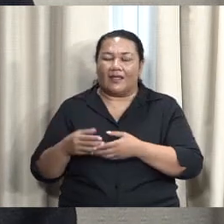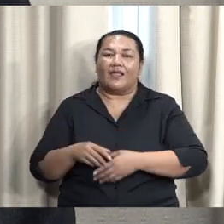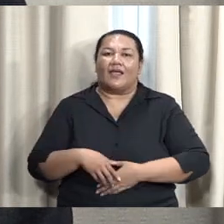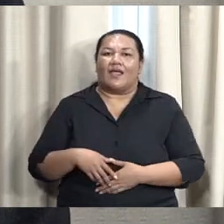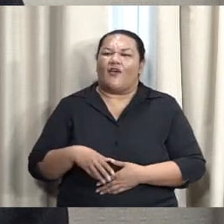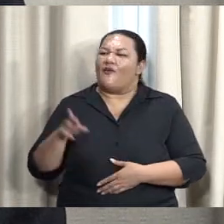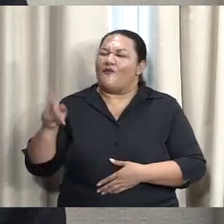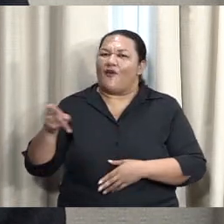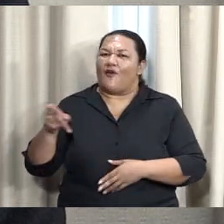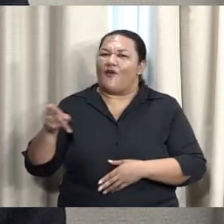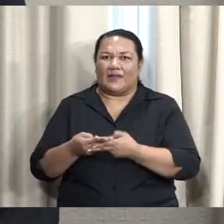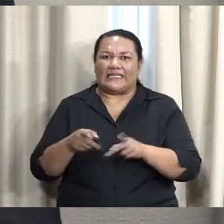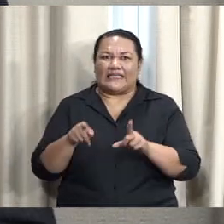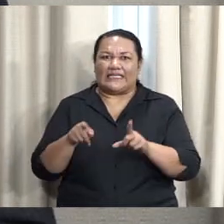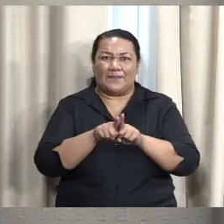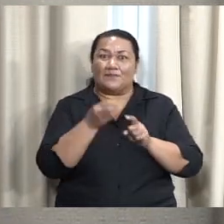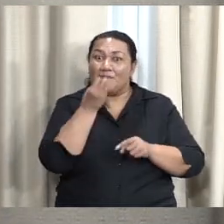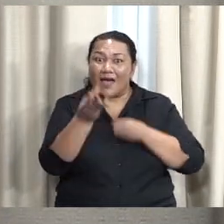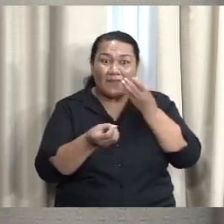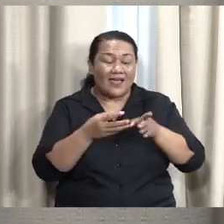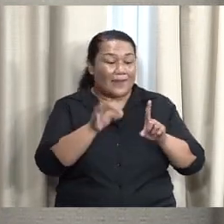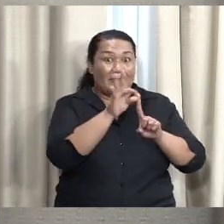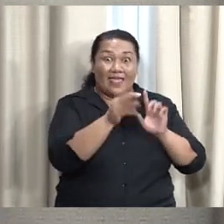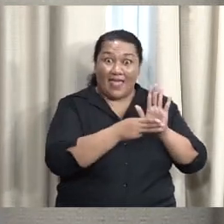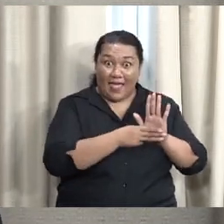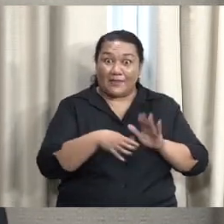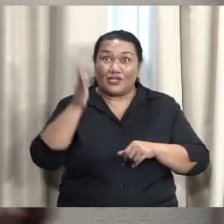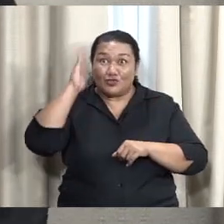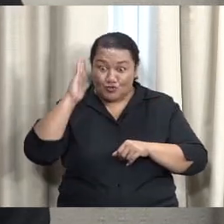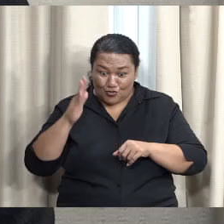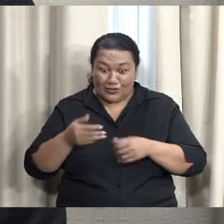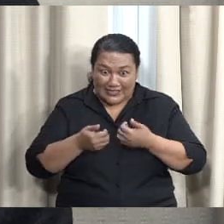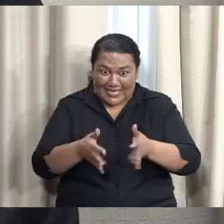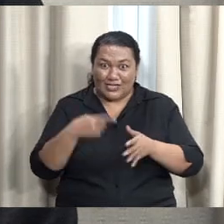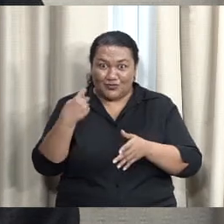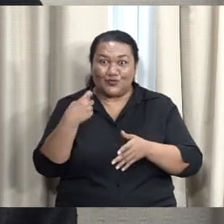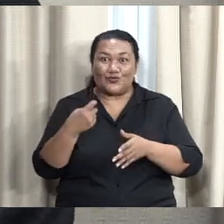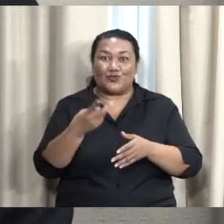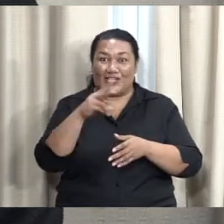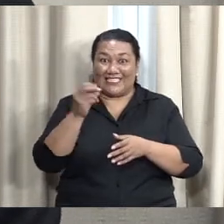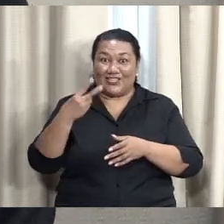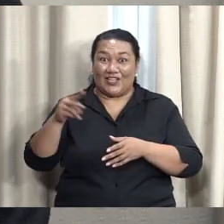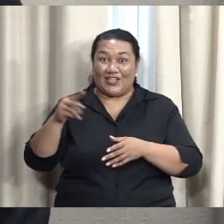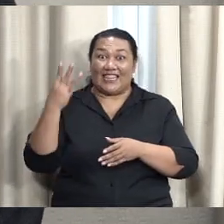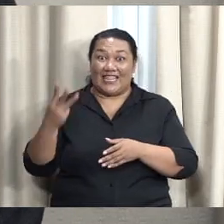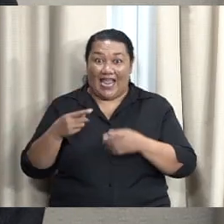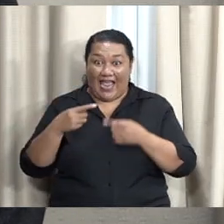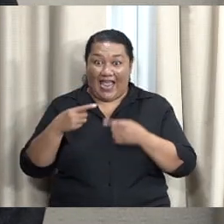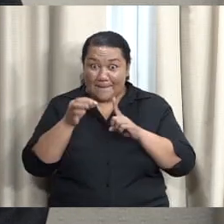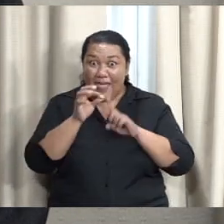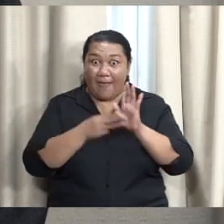Prime Minister as they are preparing for the upcoming school year, the Honorable Prime Minister has just announced that